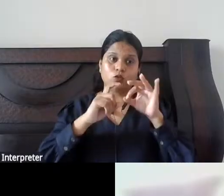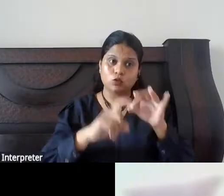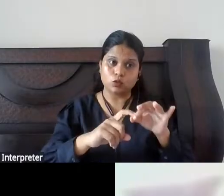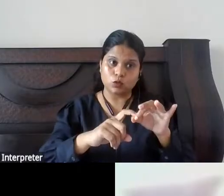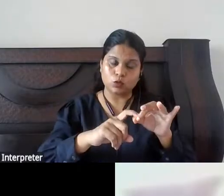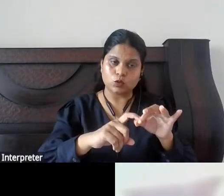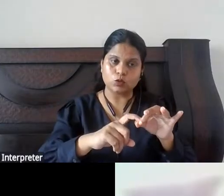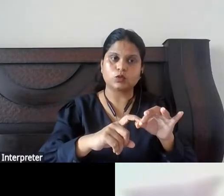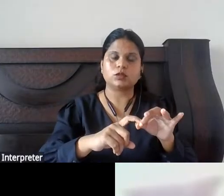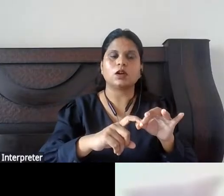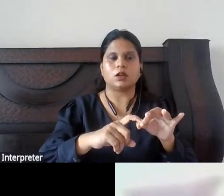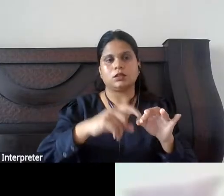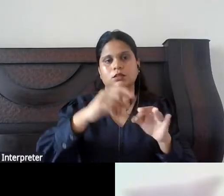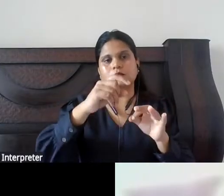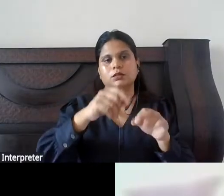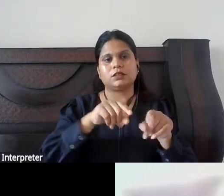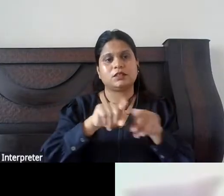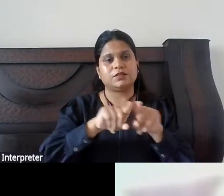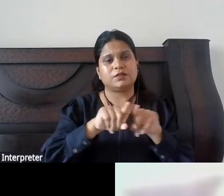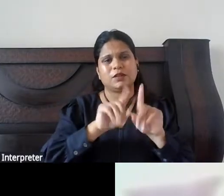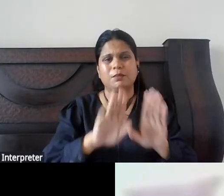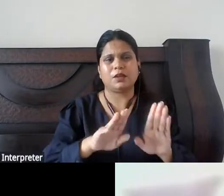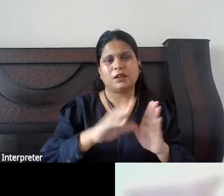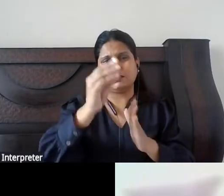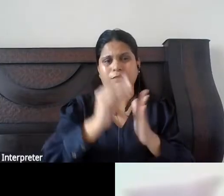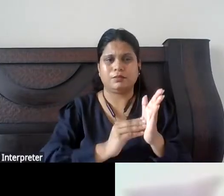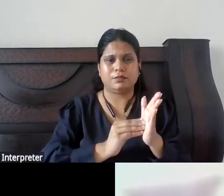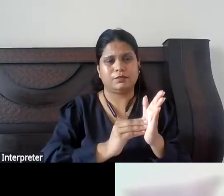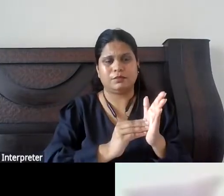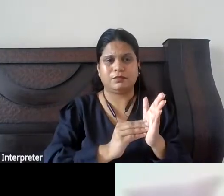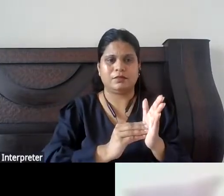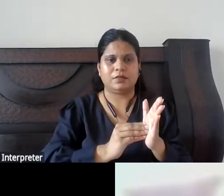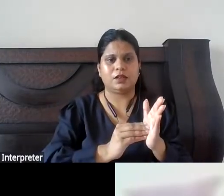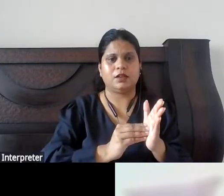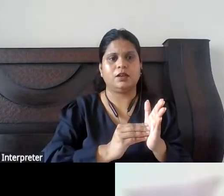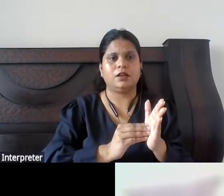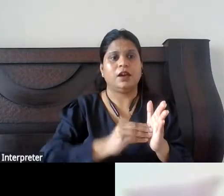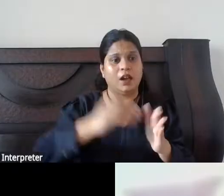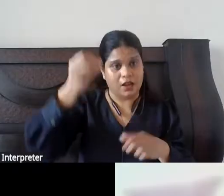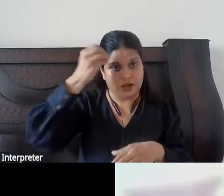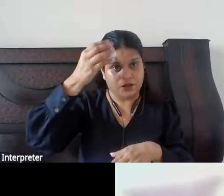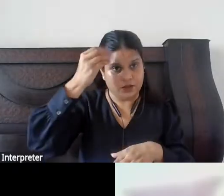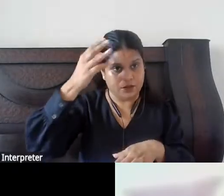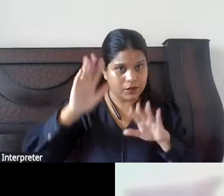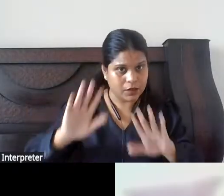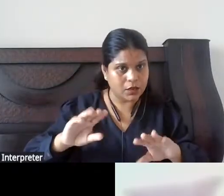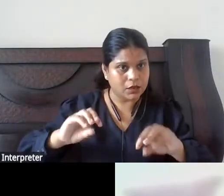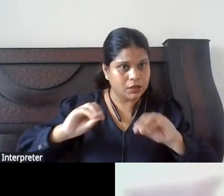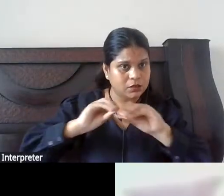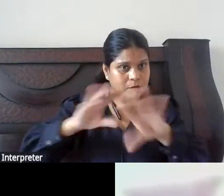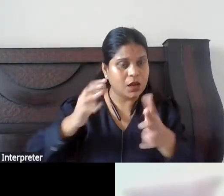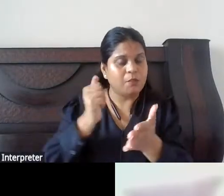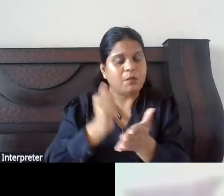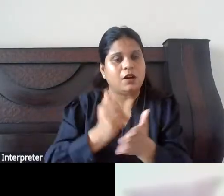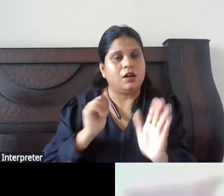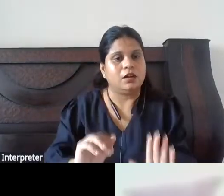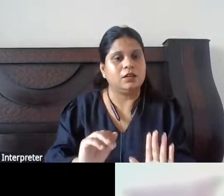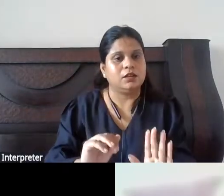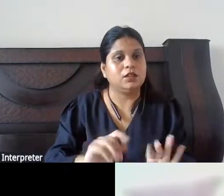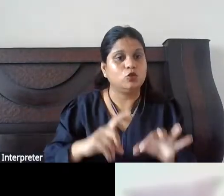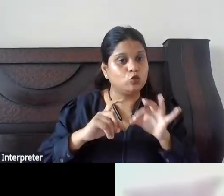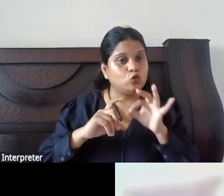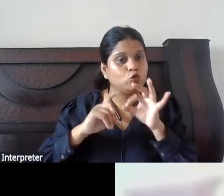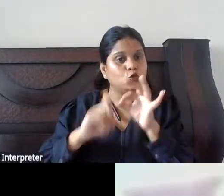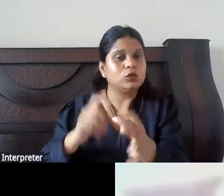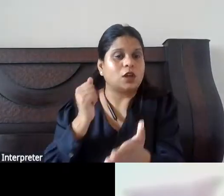the sample, and start our awareness with that particular question, that this question will be asked, and